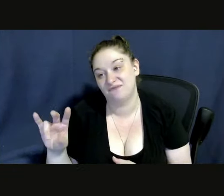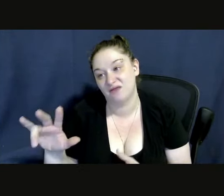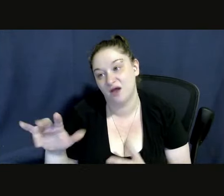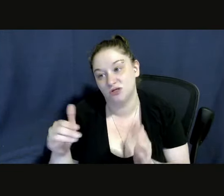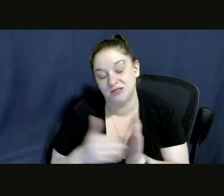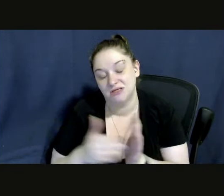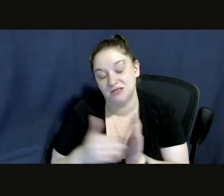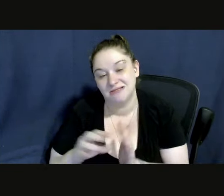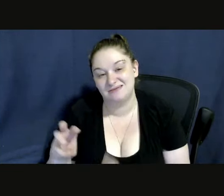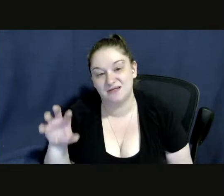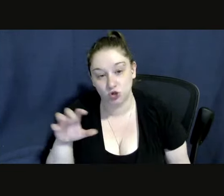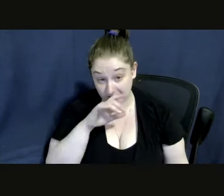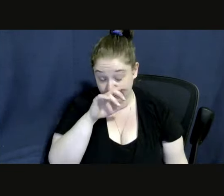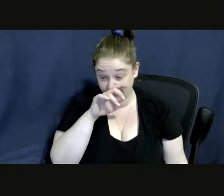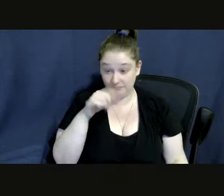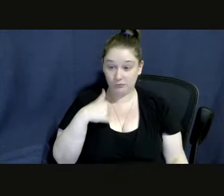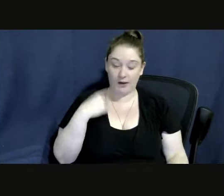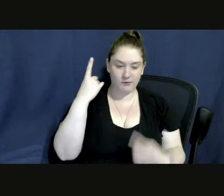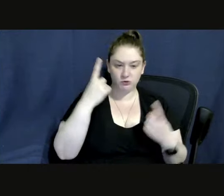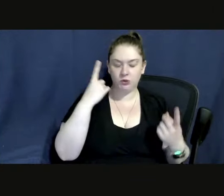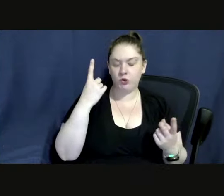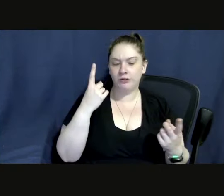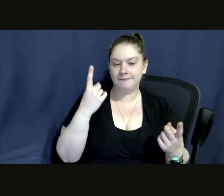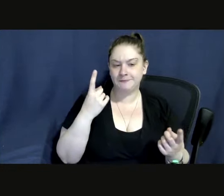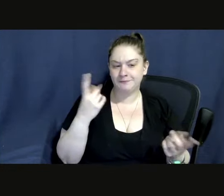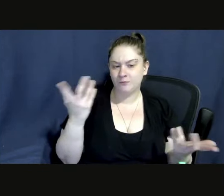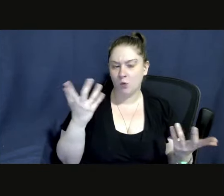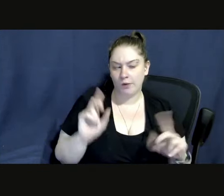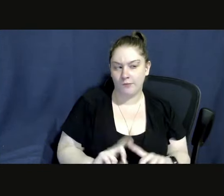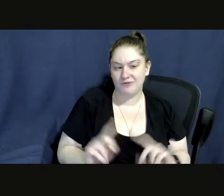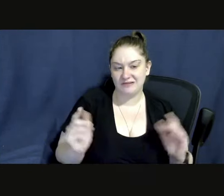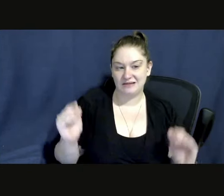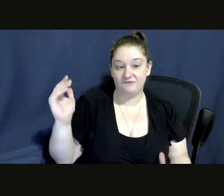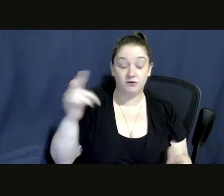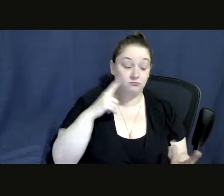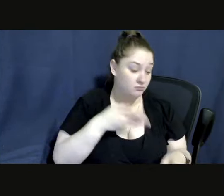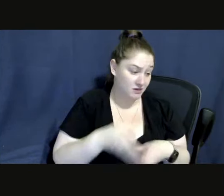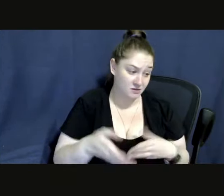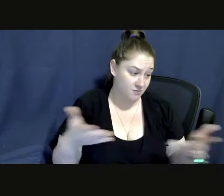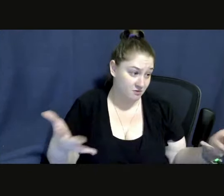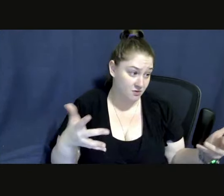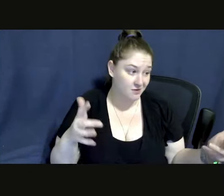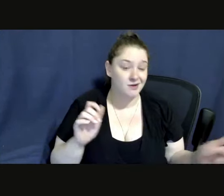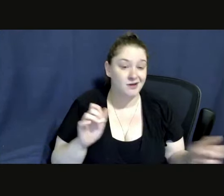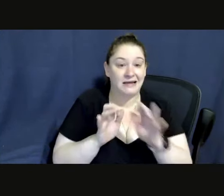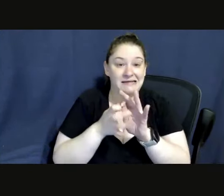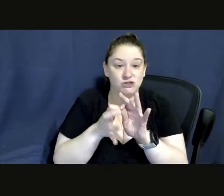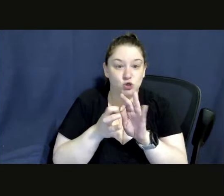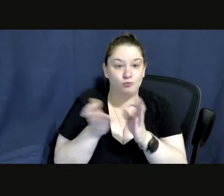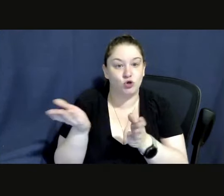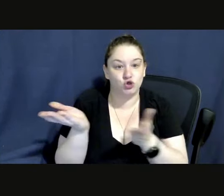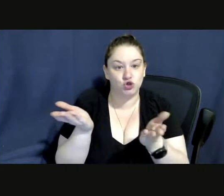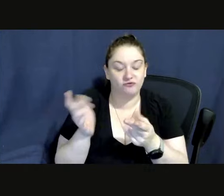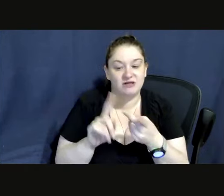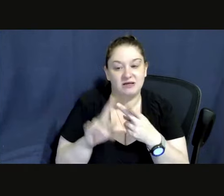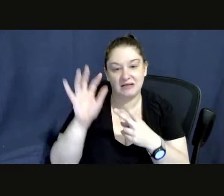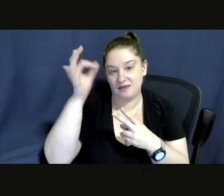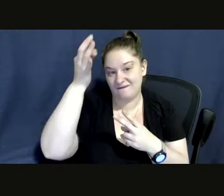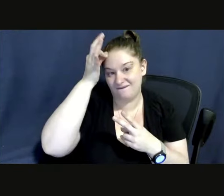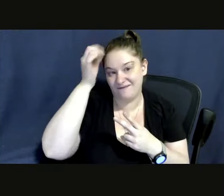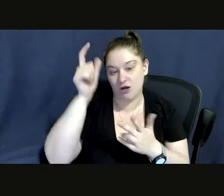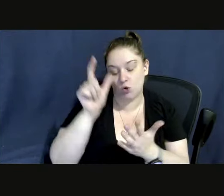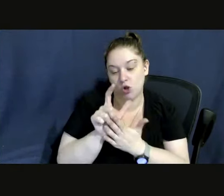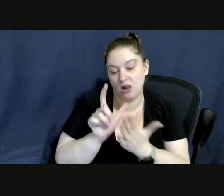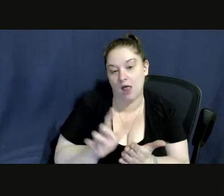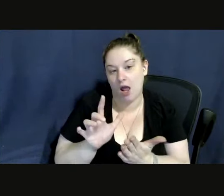227,600. So I was just curious, like what the difference? So the main thing there is interpreter services and then our federal lobbyist that